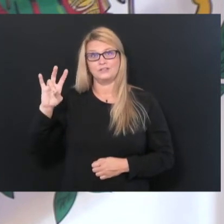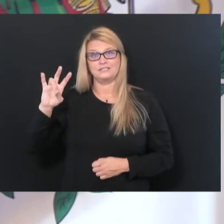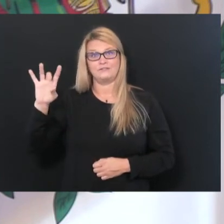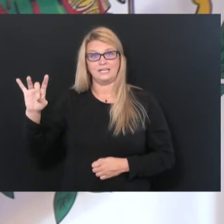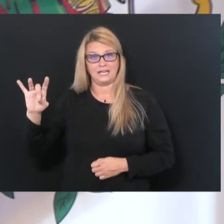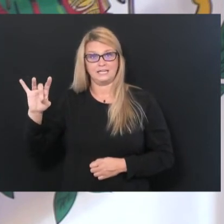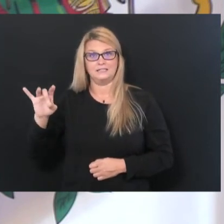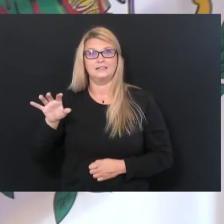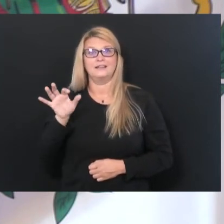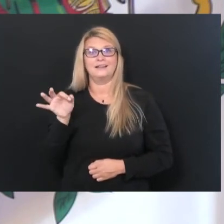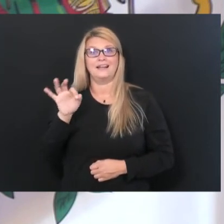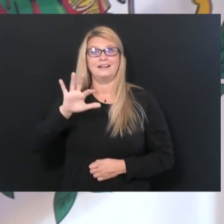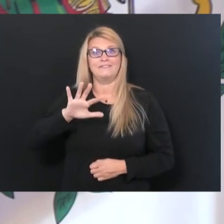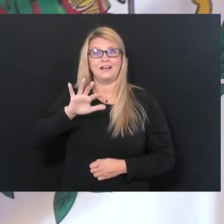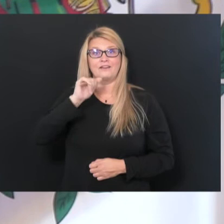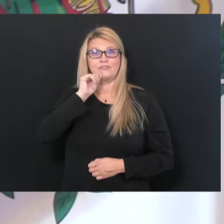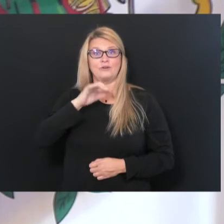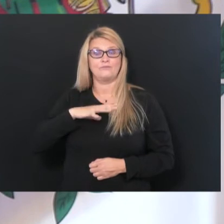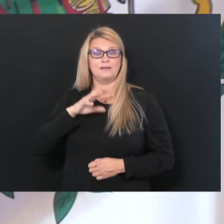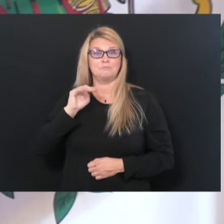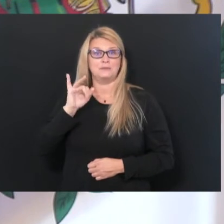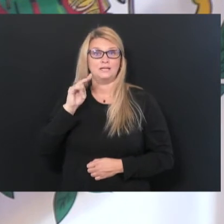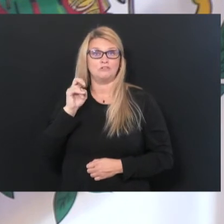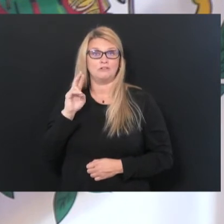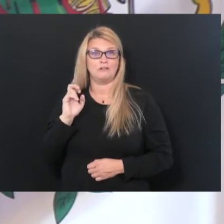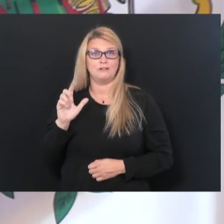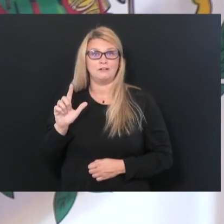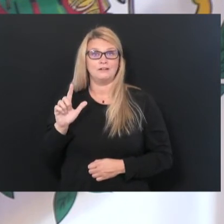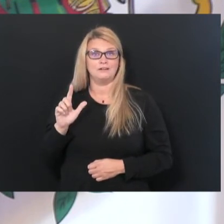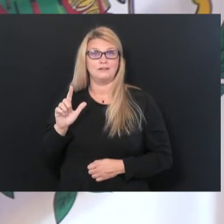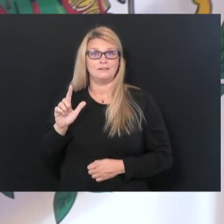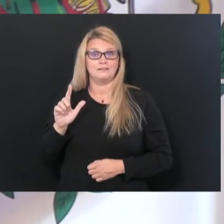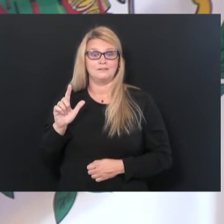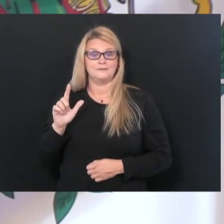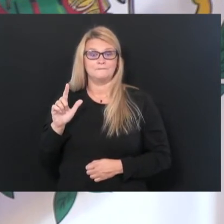a 95-year-old female from Mineral County.